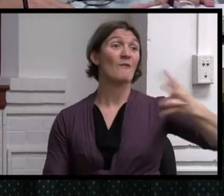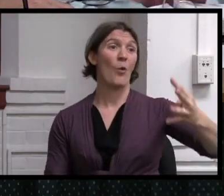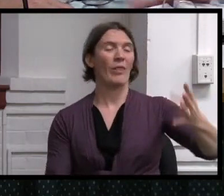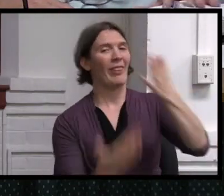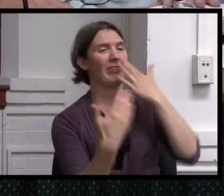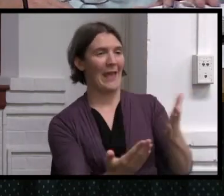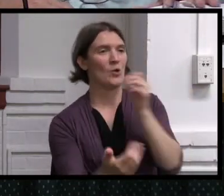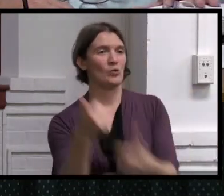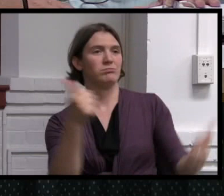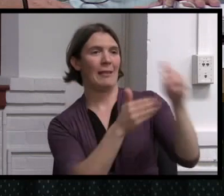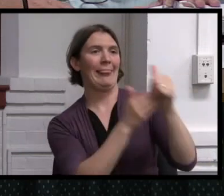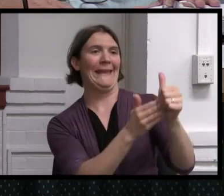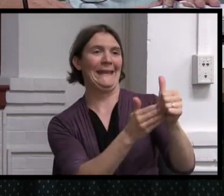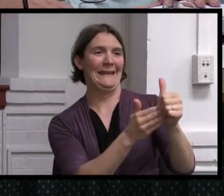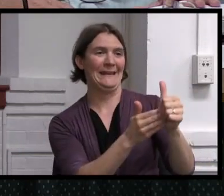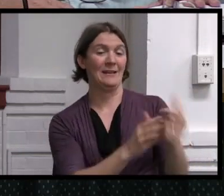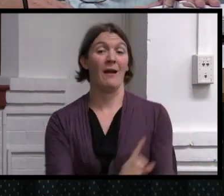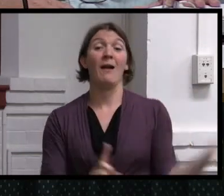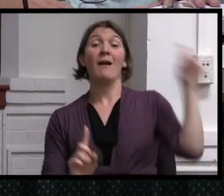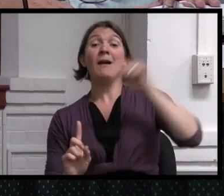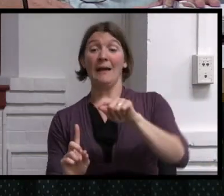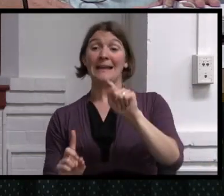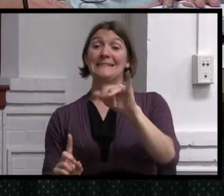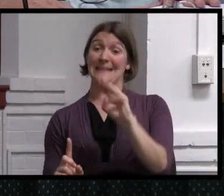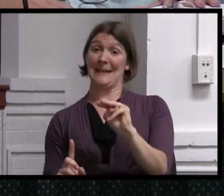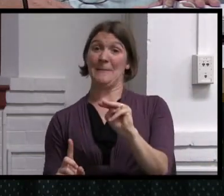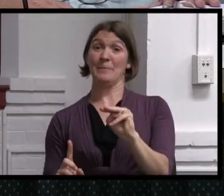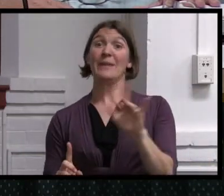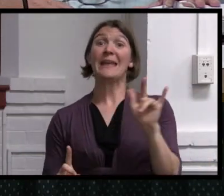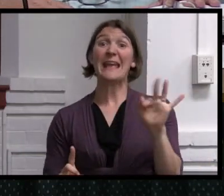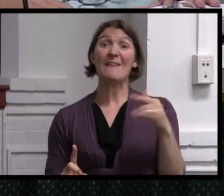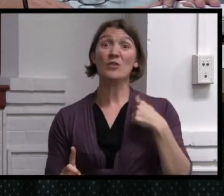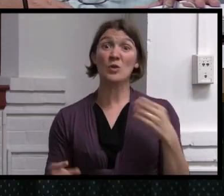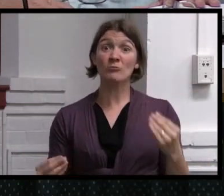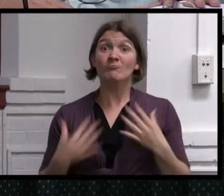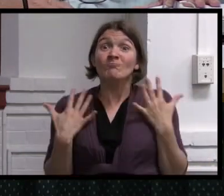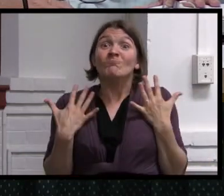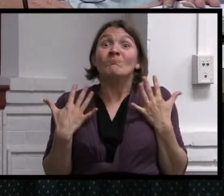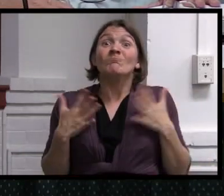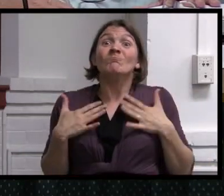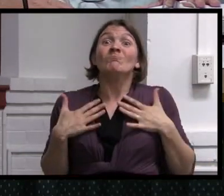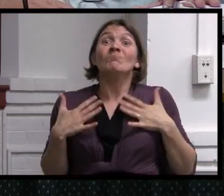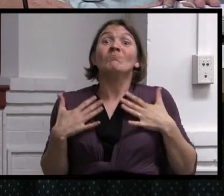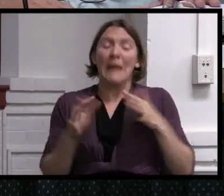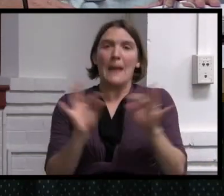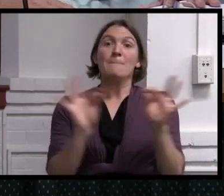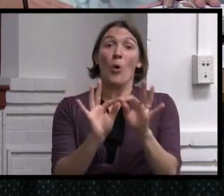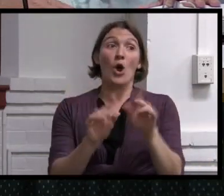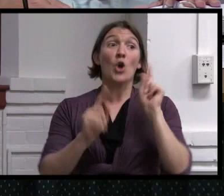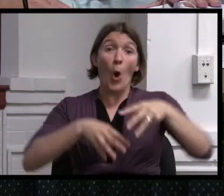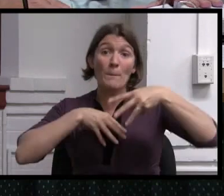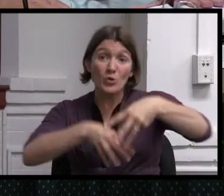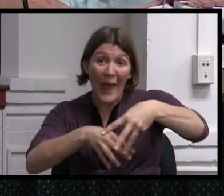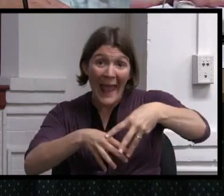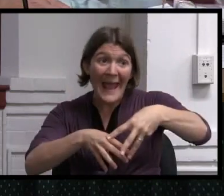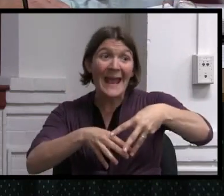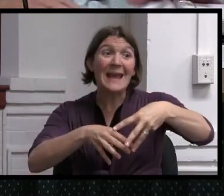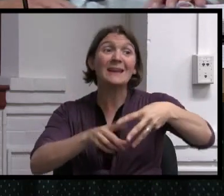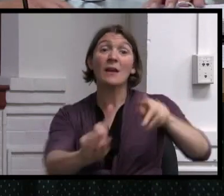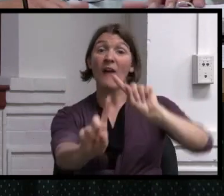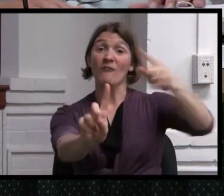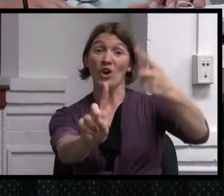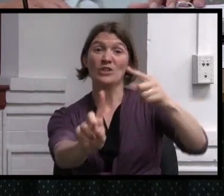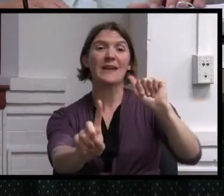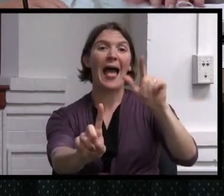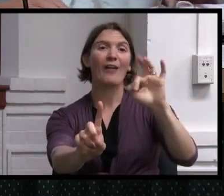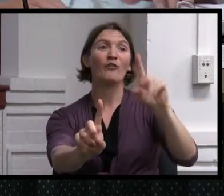job. And I have to say, if you ever want to feel really good about your town, you want to march right behind Alfred. Yes, you'll think the